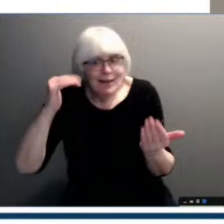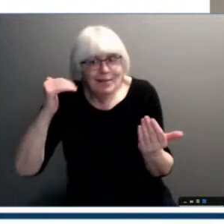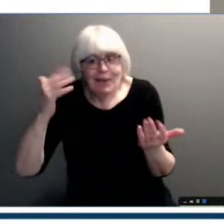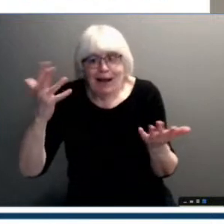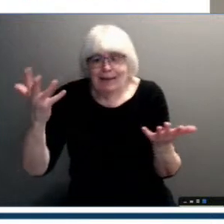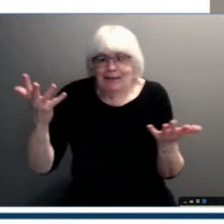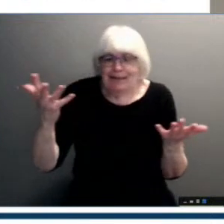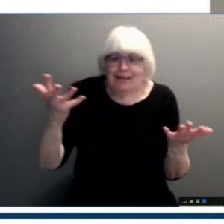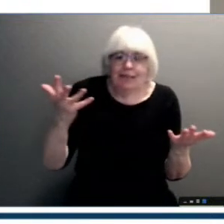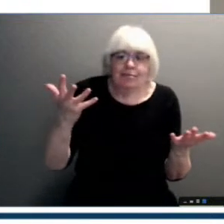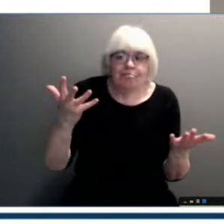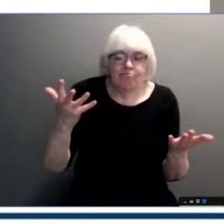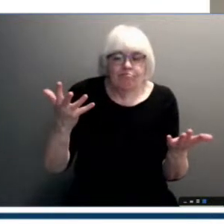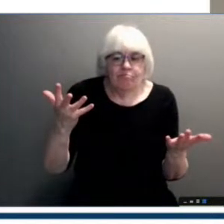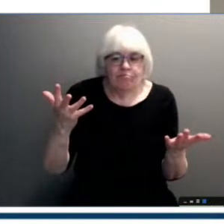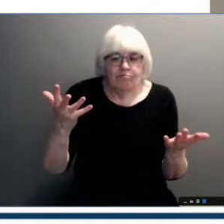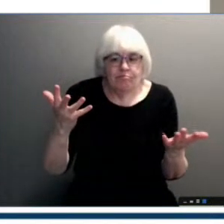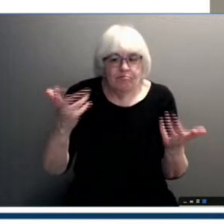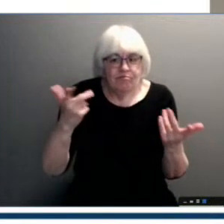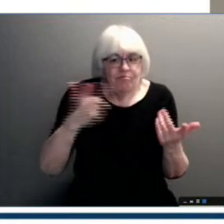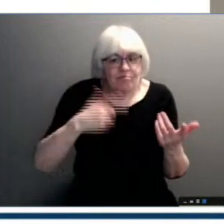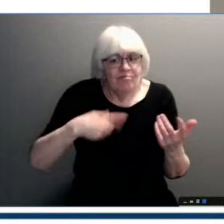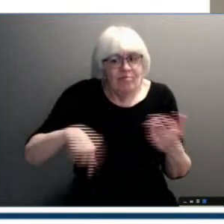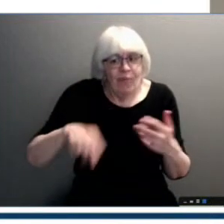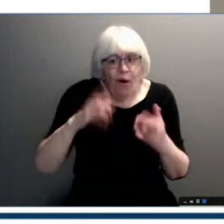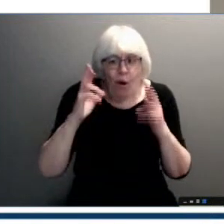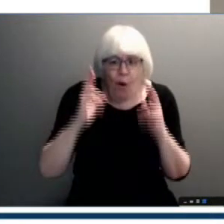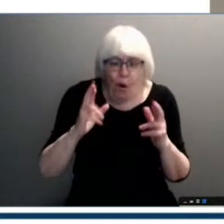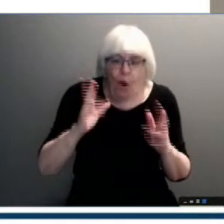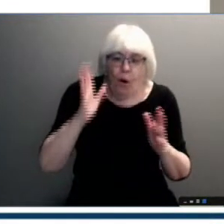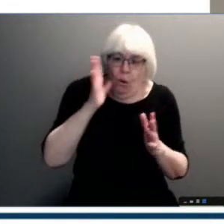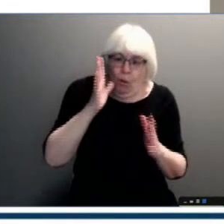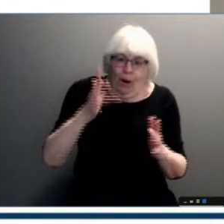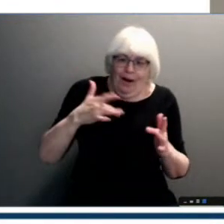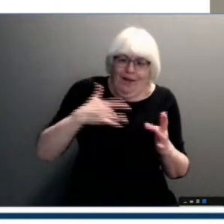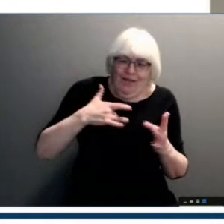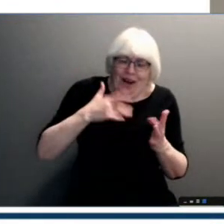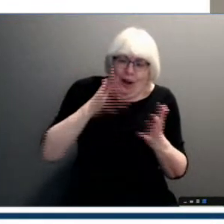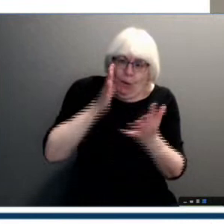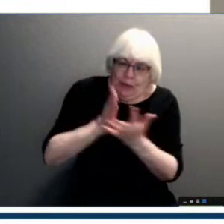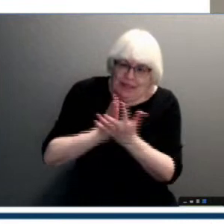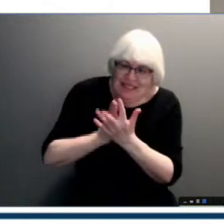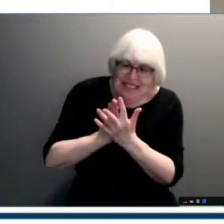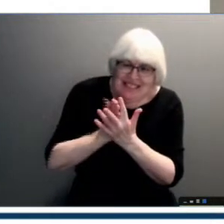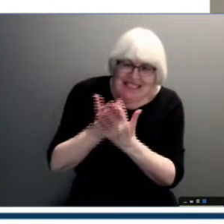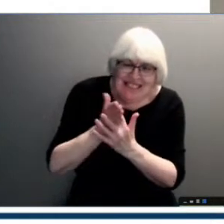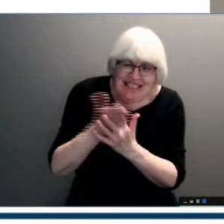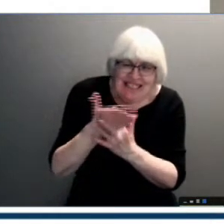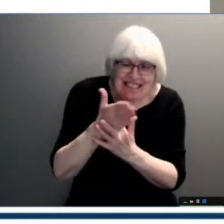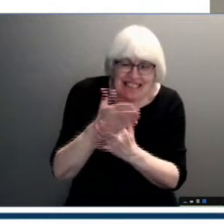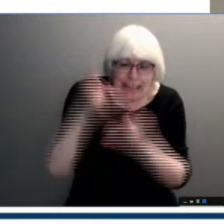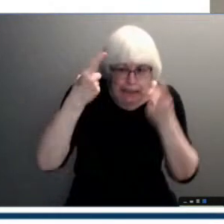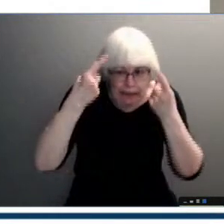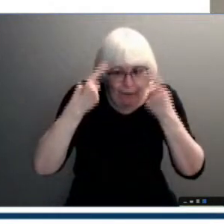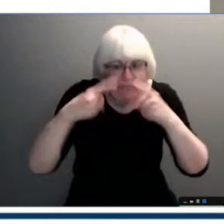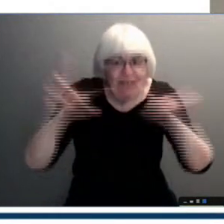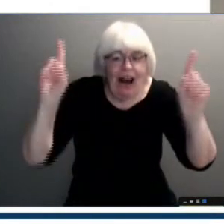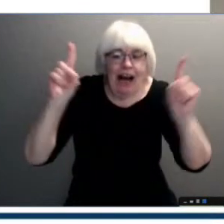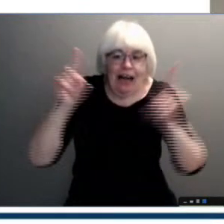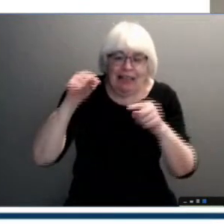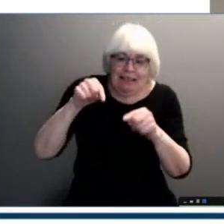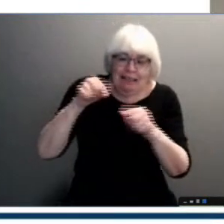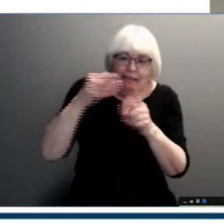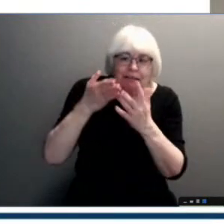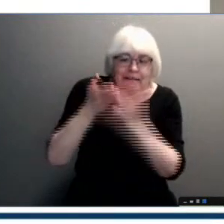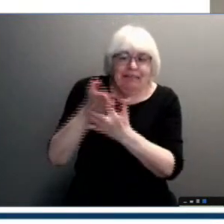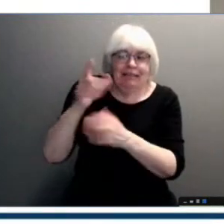that we get through the Omicron wave over the coming weeks, and we continue to use vaccine to whether it's 2 doses